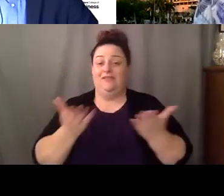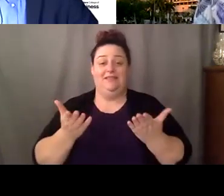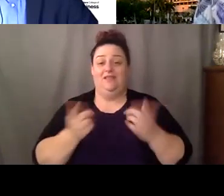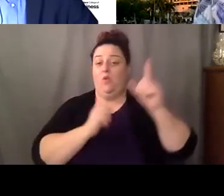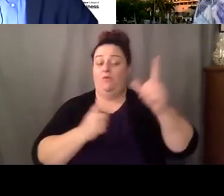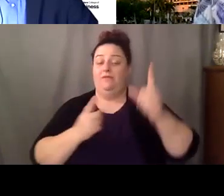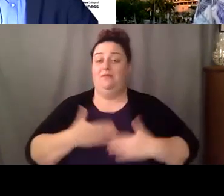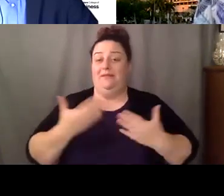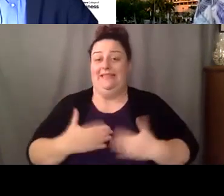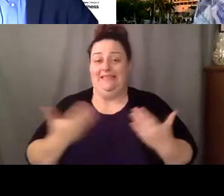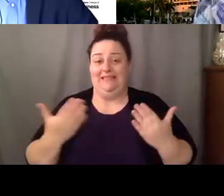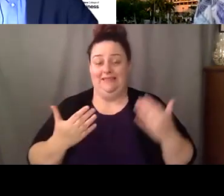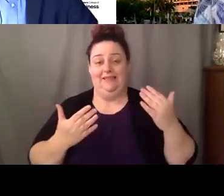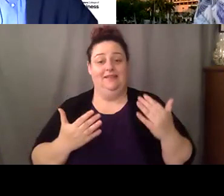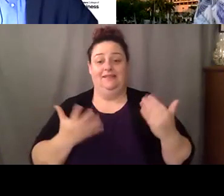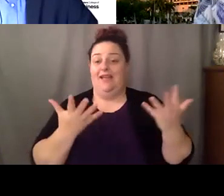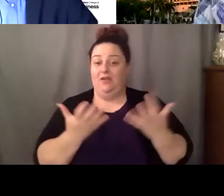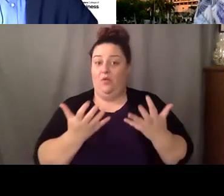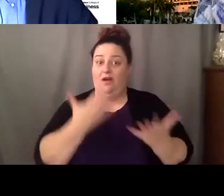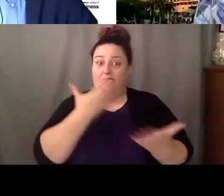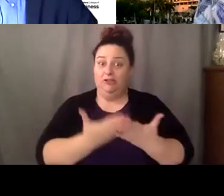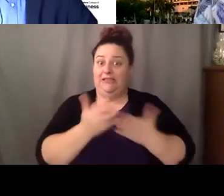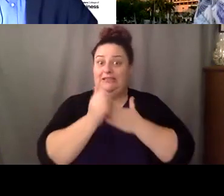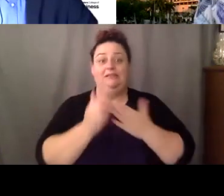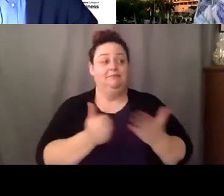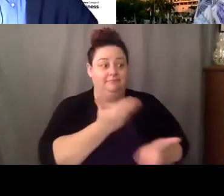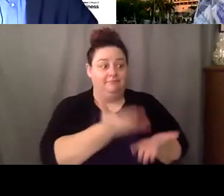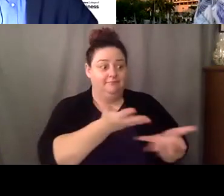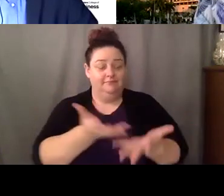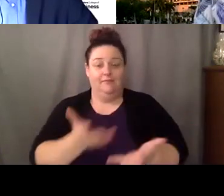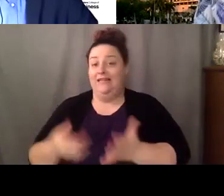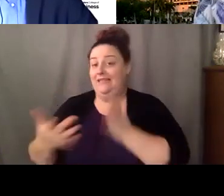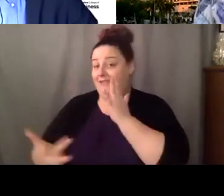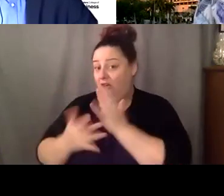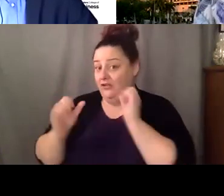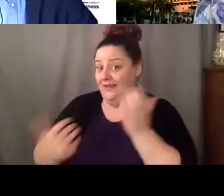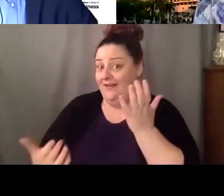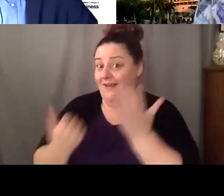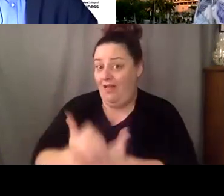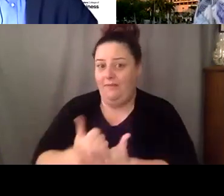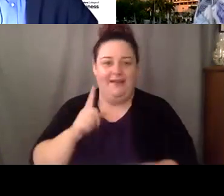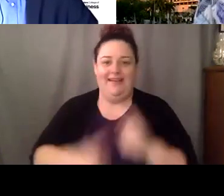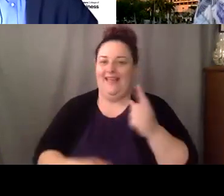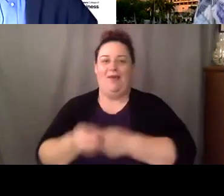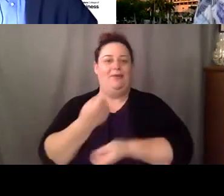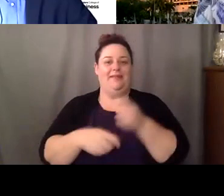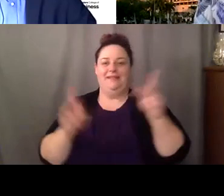know, servant leadership has to be at every point of contact. So technology can help, but it can't do the job for you.